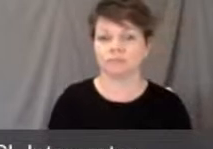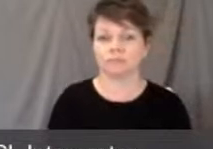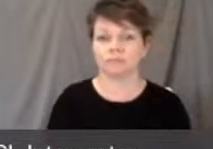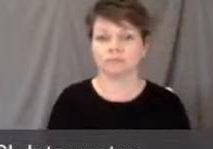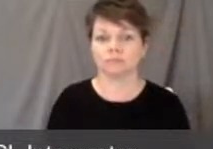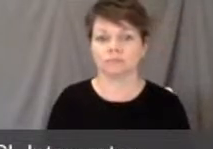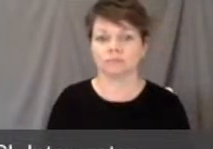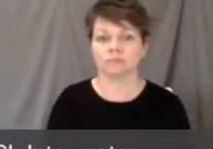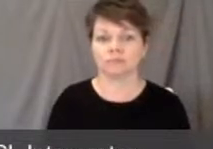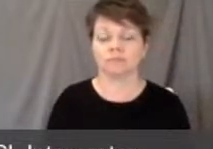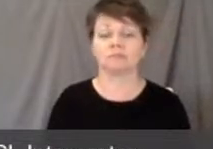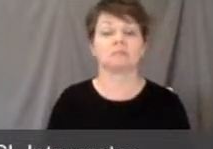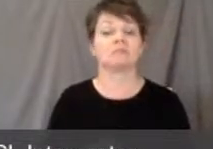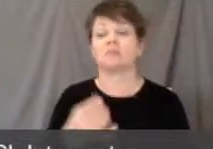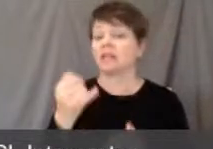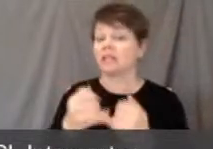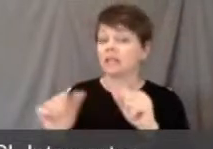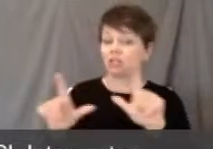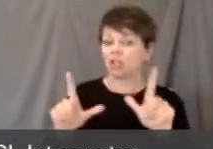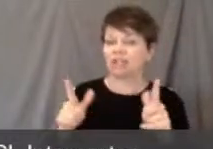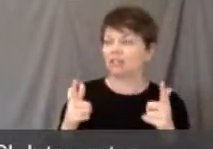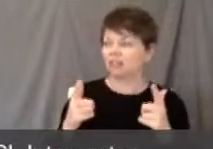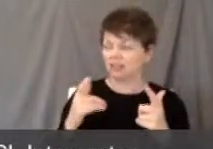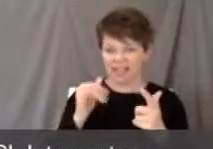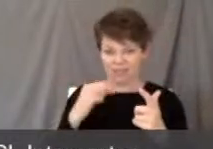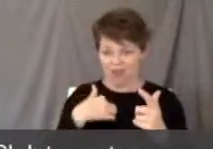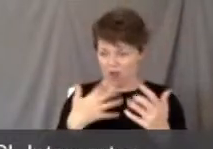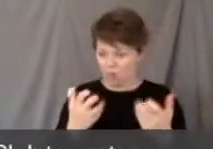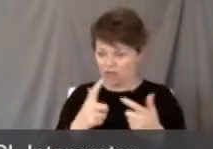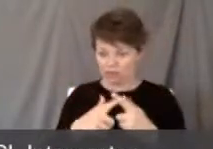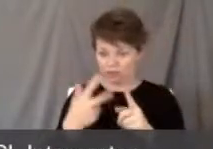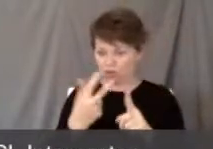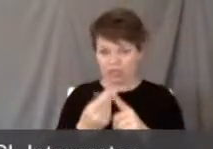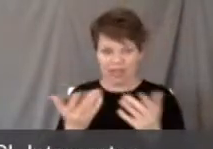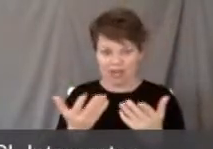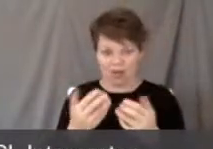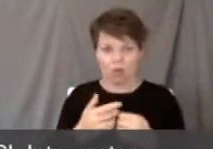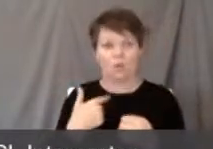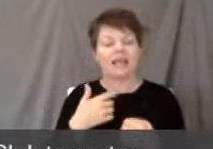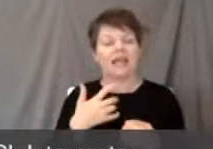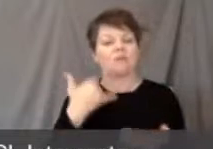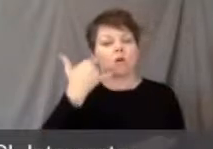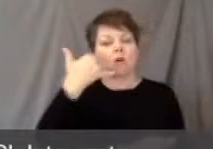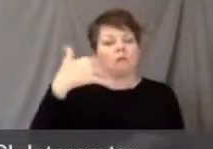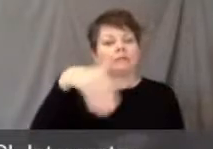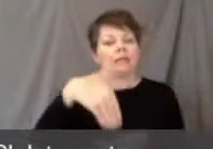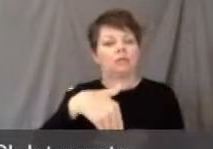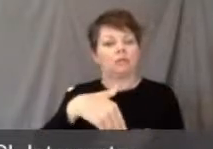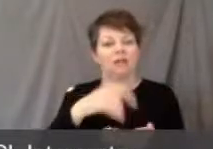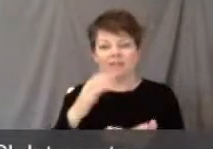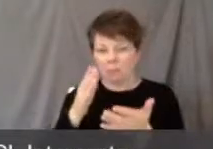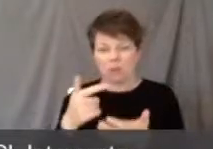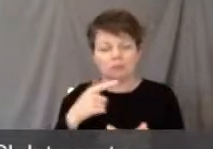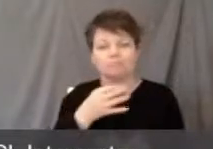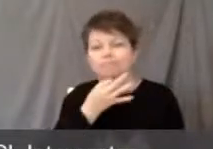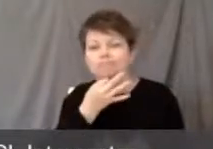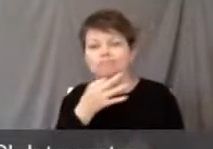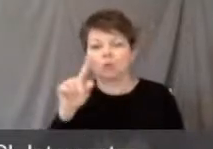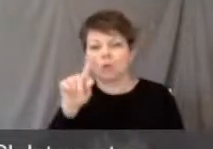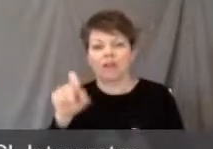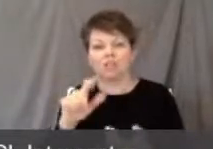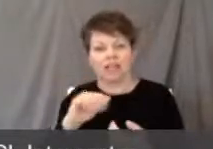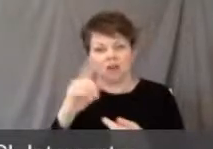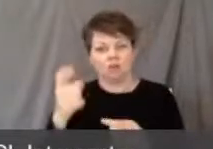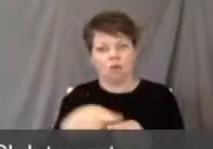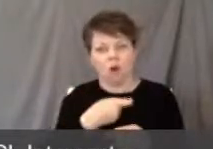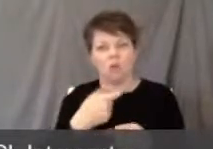And the next slide really just looks at how to get vaccinated. And we have a call center. If any individuals have questions, they can certainly call us and we can help